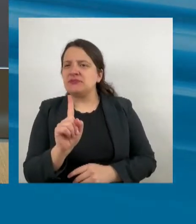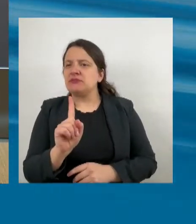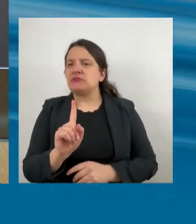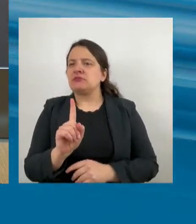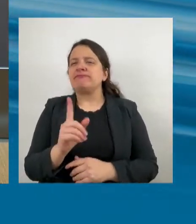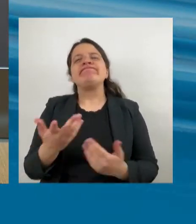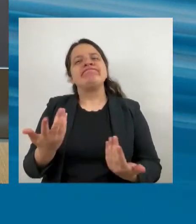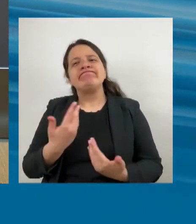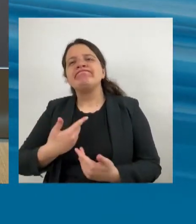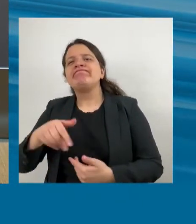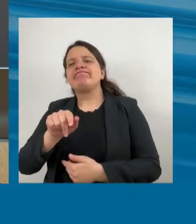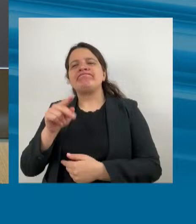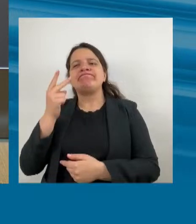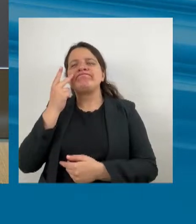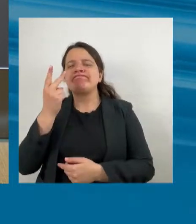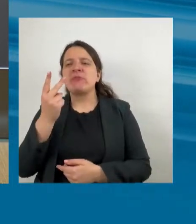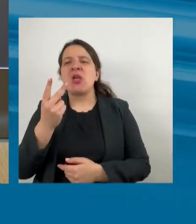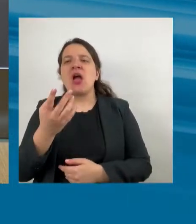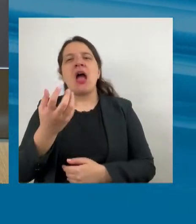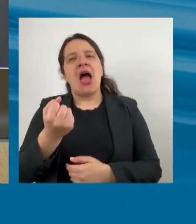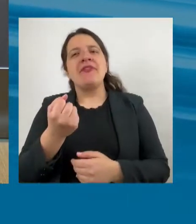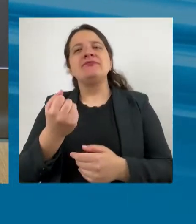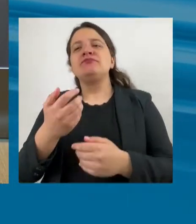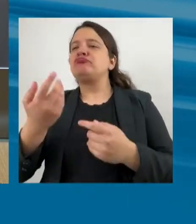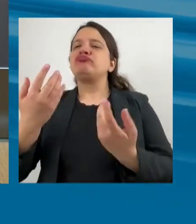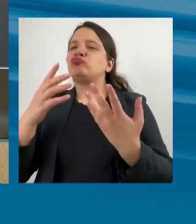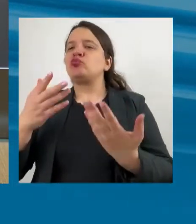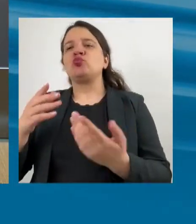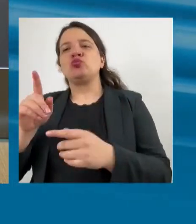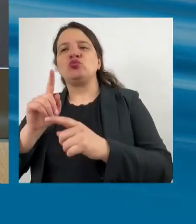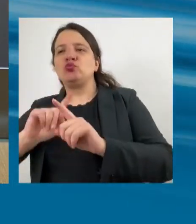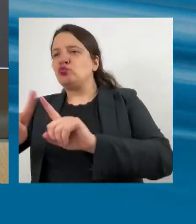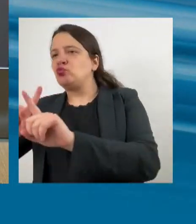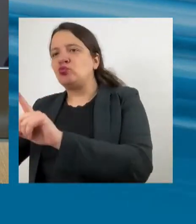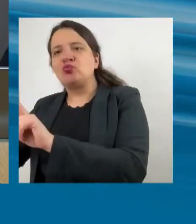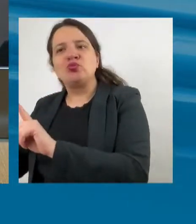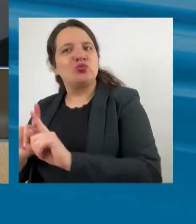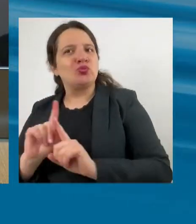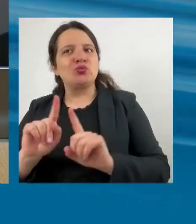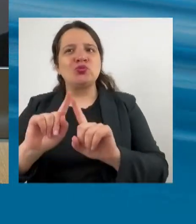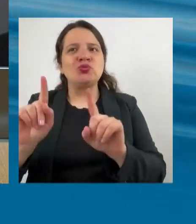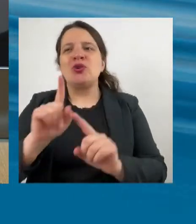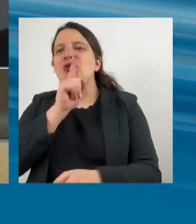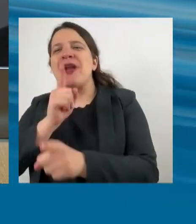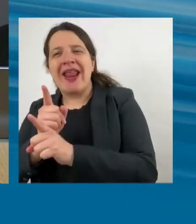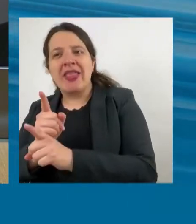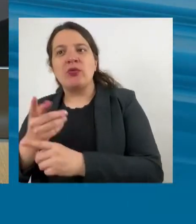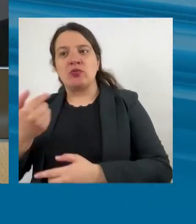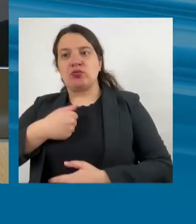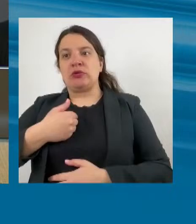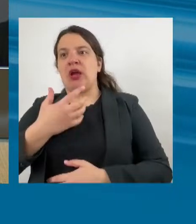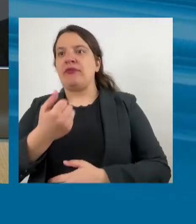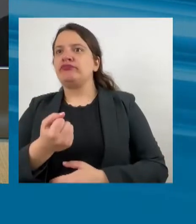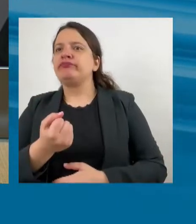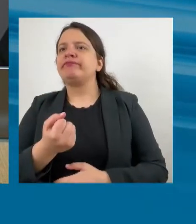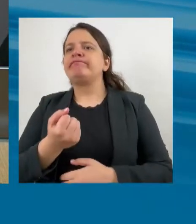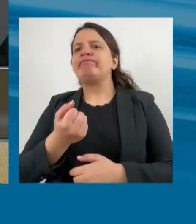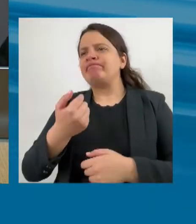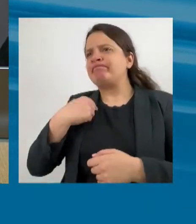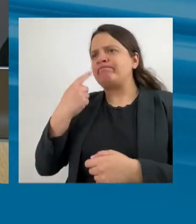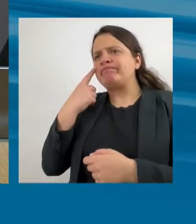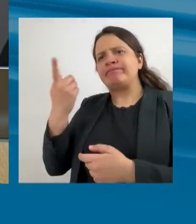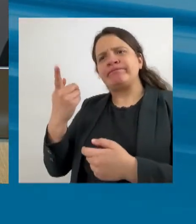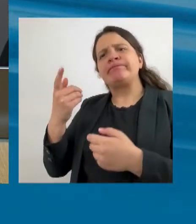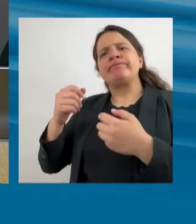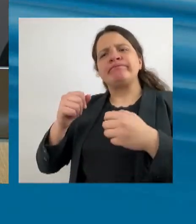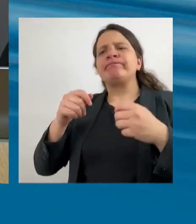lot of the report asking for a reliance on institutions and institutional strengthening. We have to ask, are these institutions, regardless of strengthening